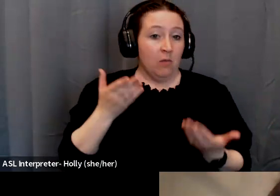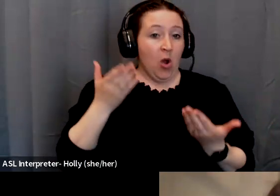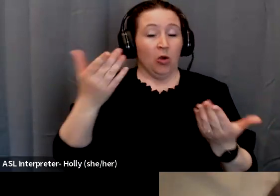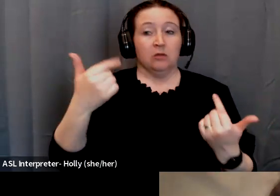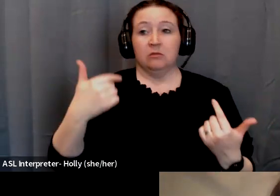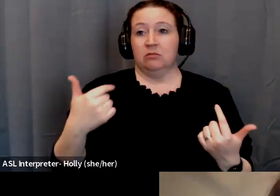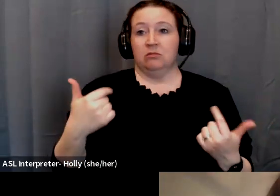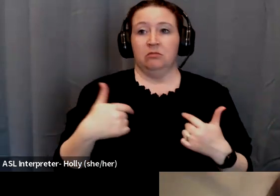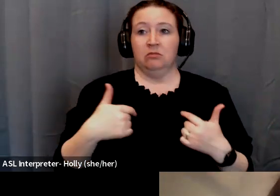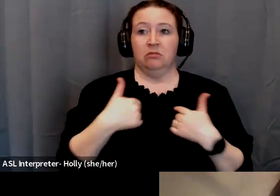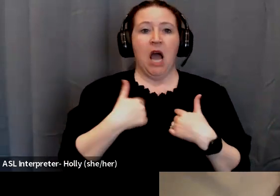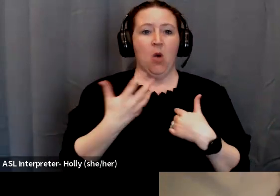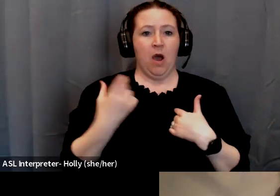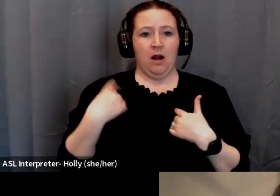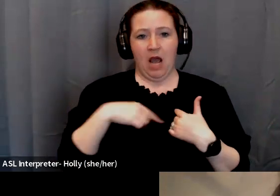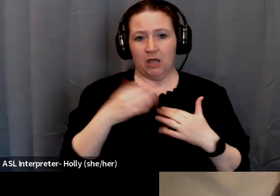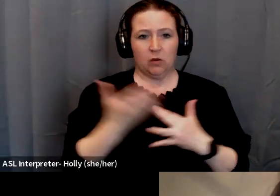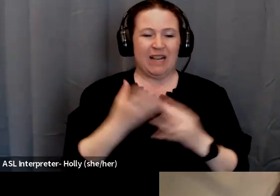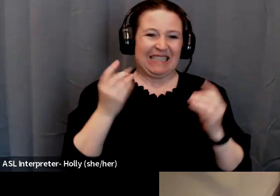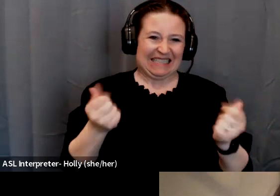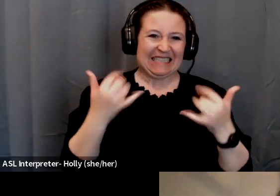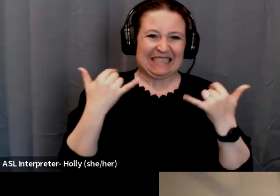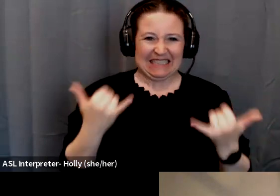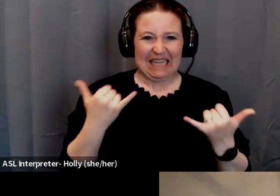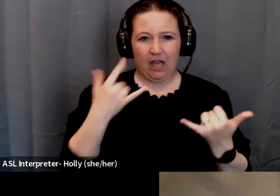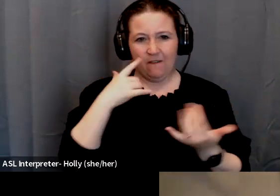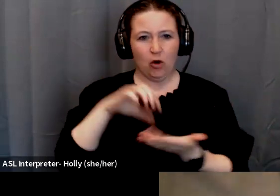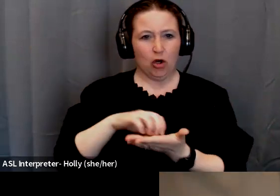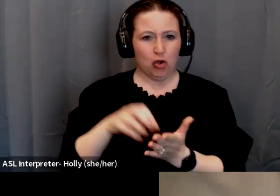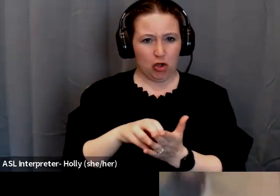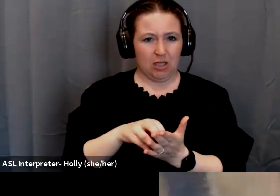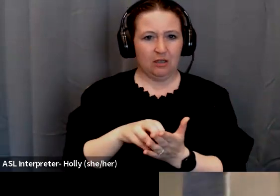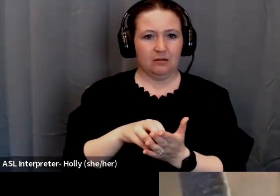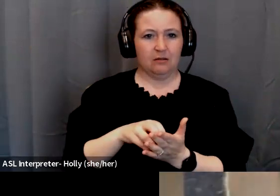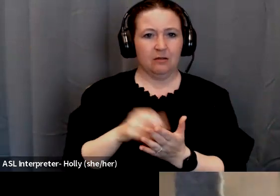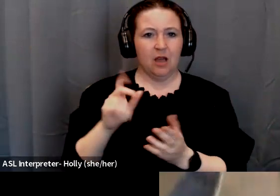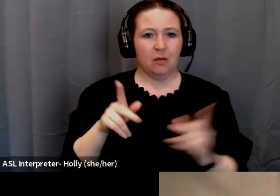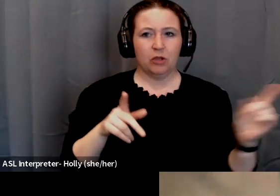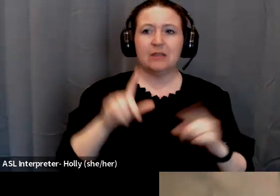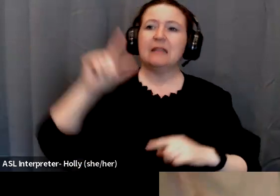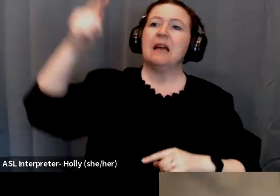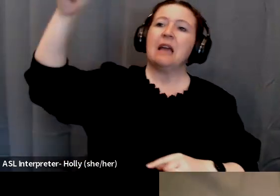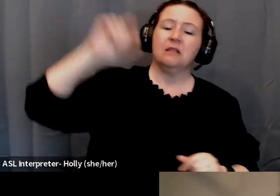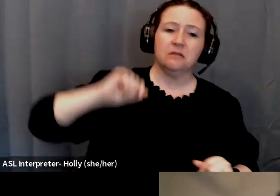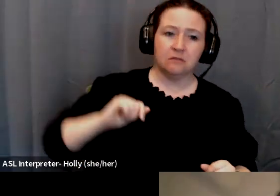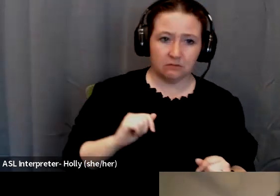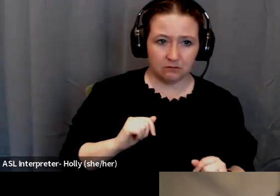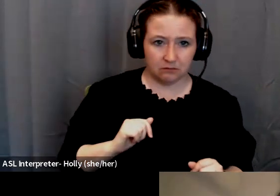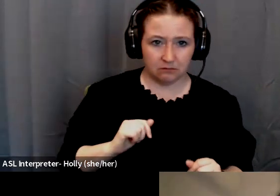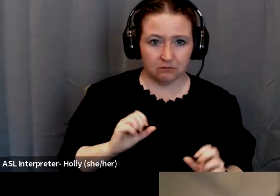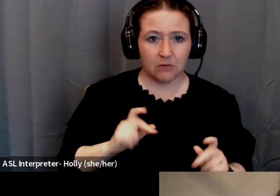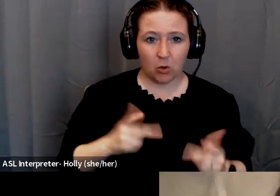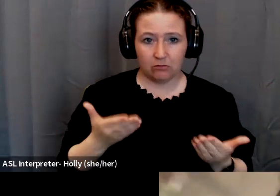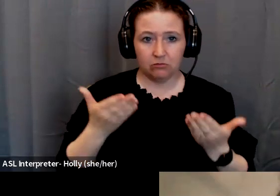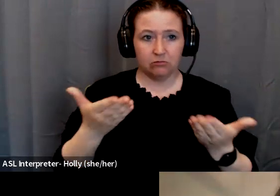want us to take a break right now and have chocolate chip cookies. And somebody else says, I second that motion. Okay, now it's on the